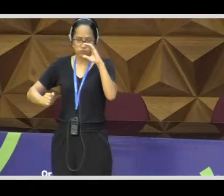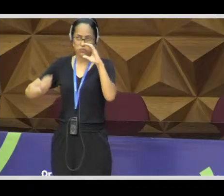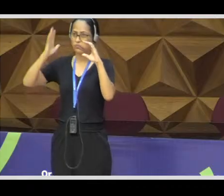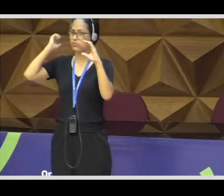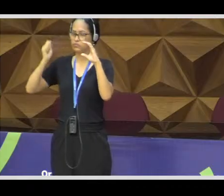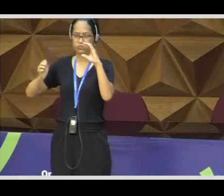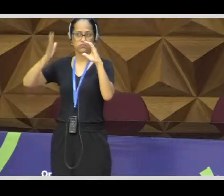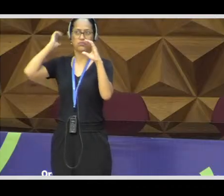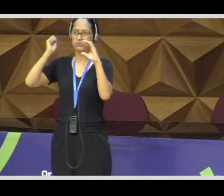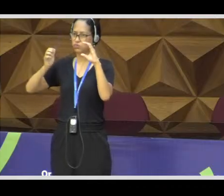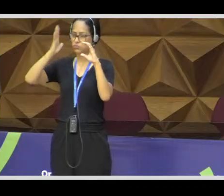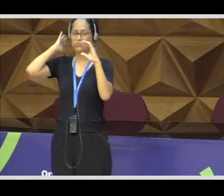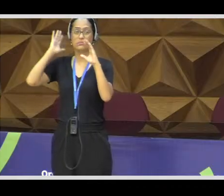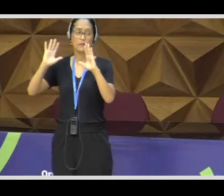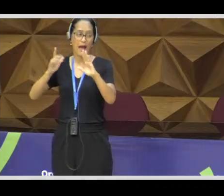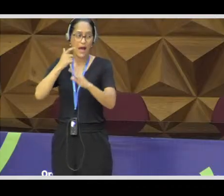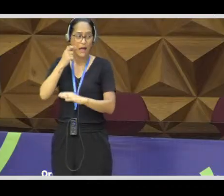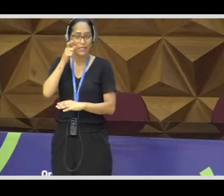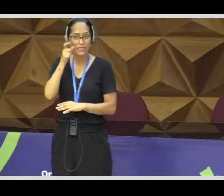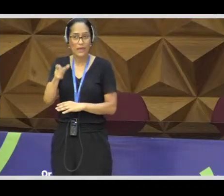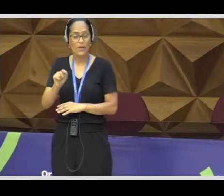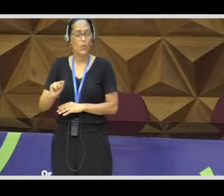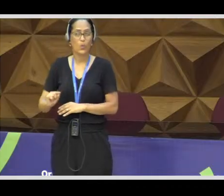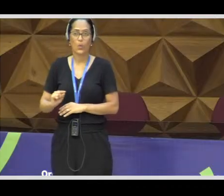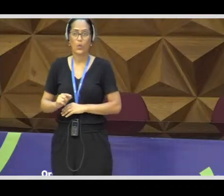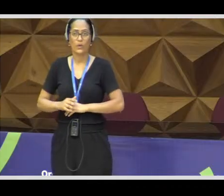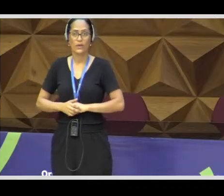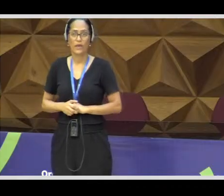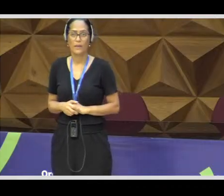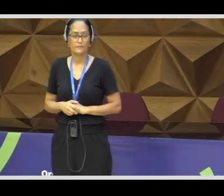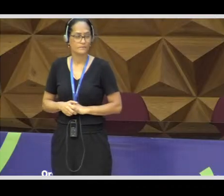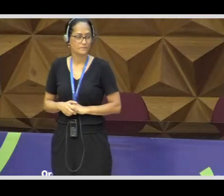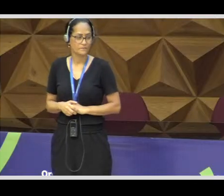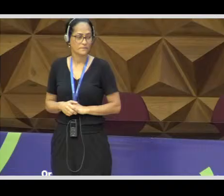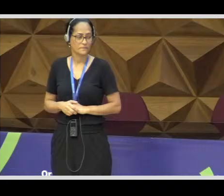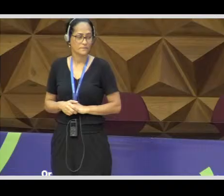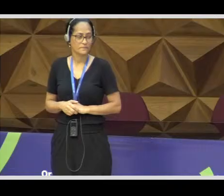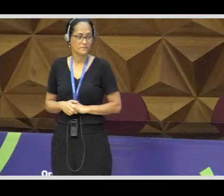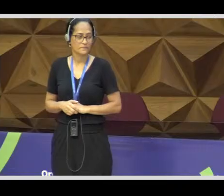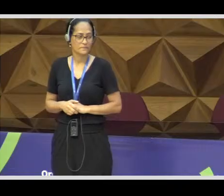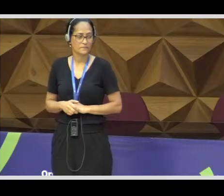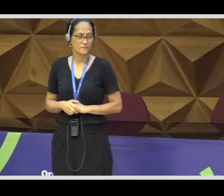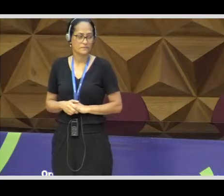is, maybe for the first two steps of